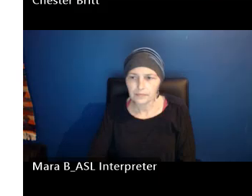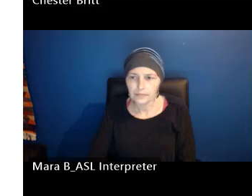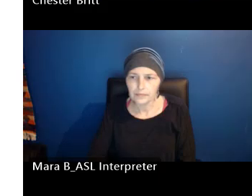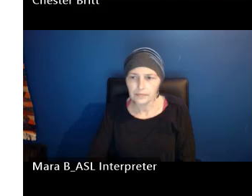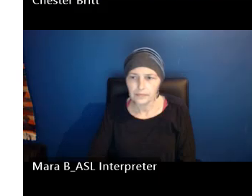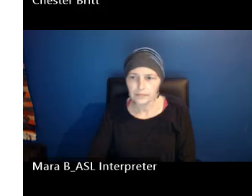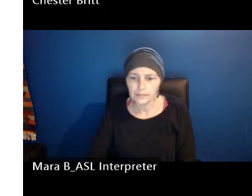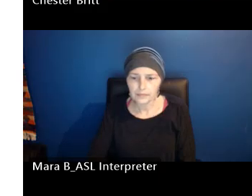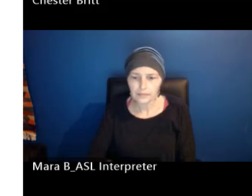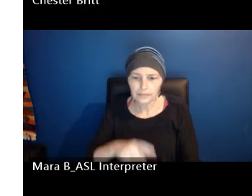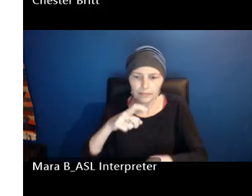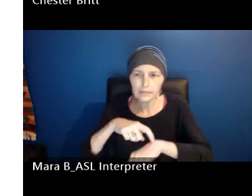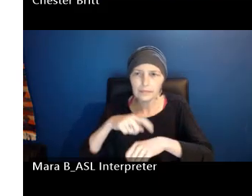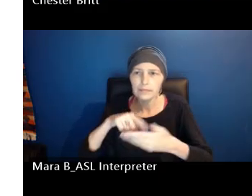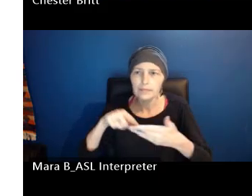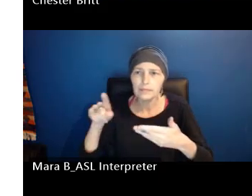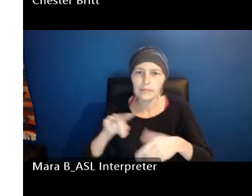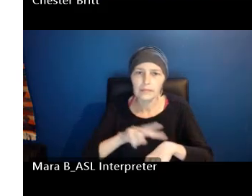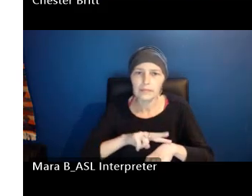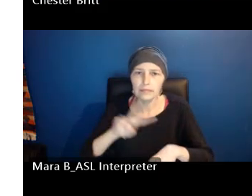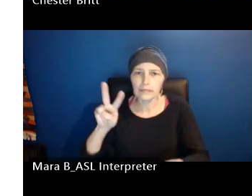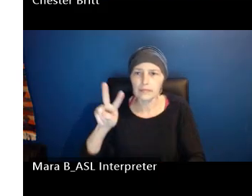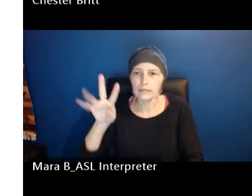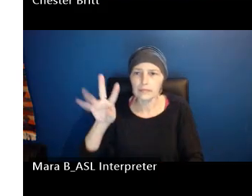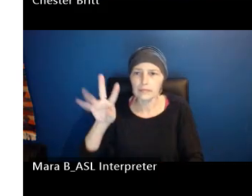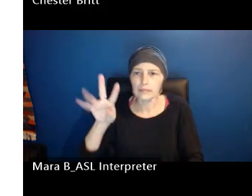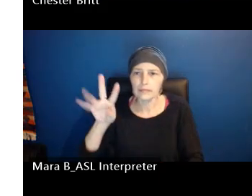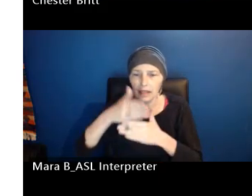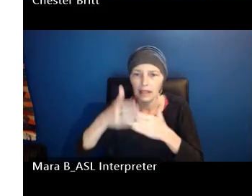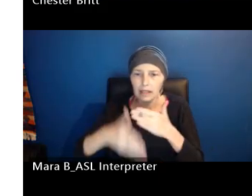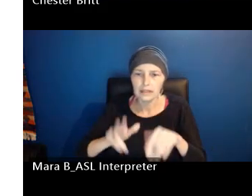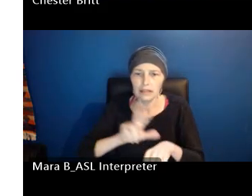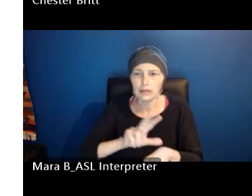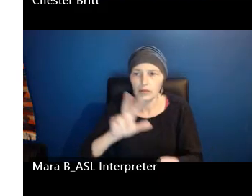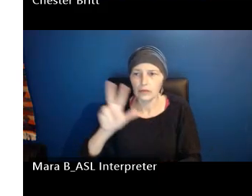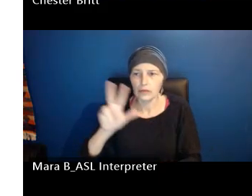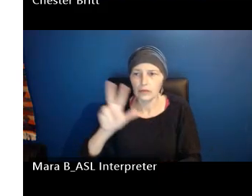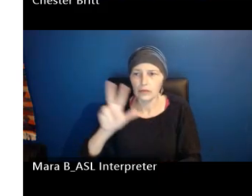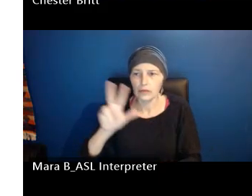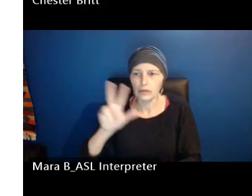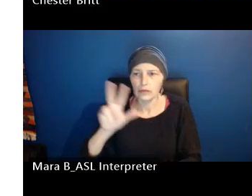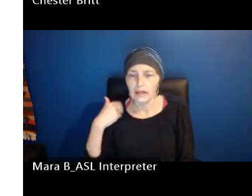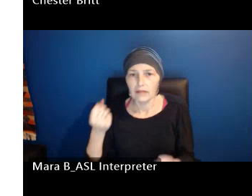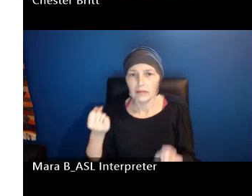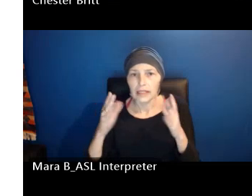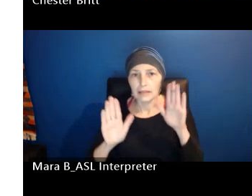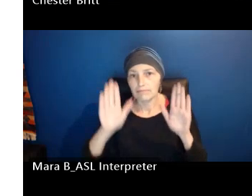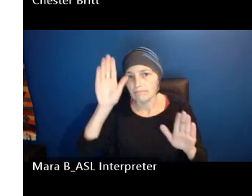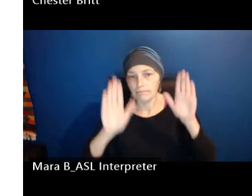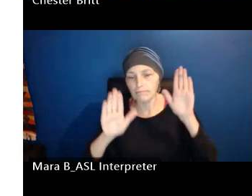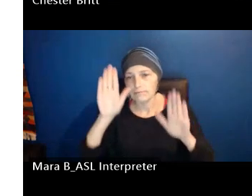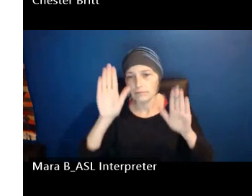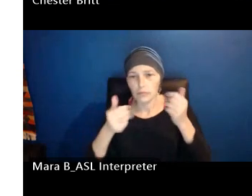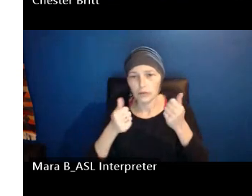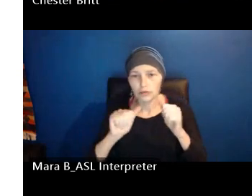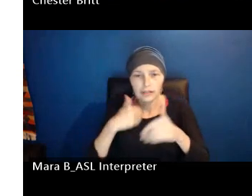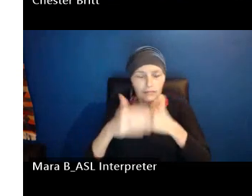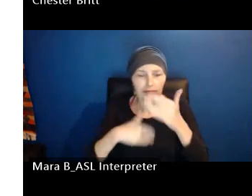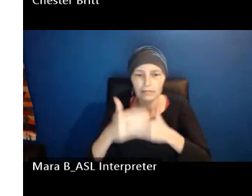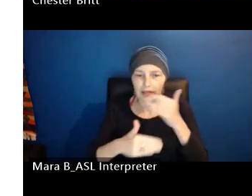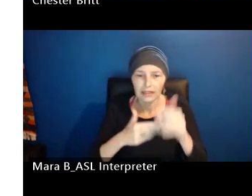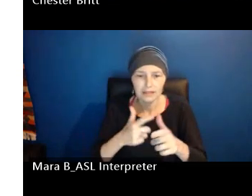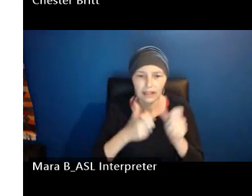time check. It's 2:50. Our session goes till 3. We have a number of hands still raised. We're going to try to get through as many of those as we